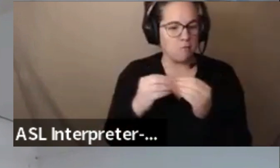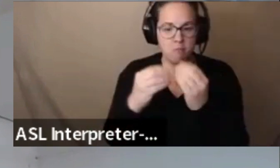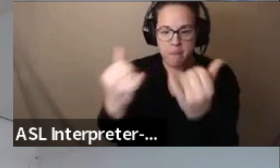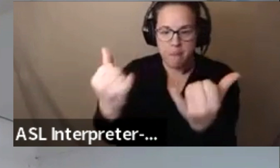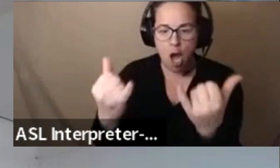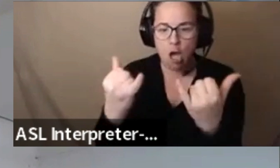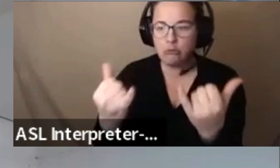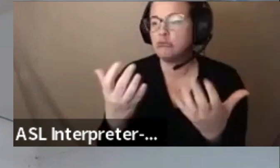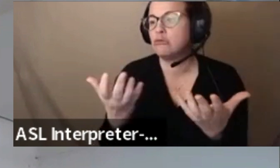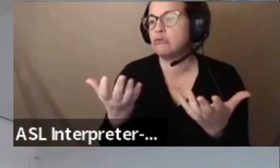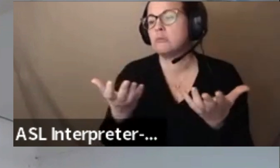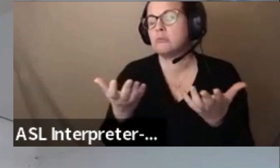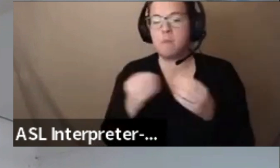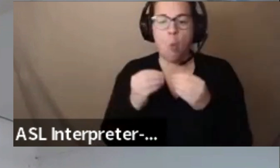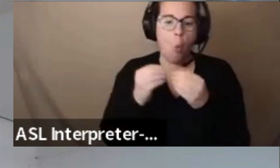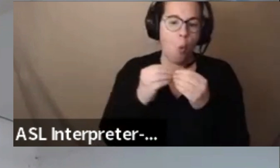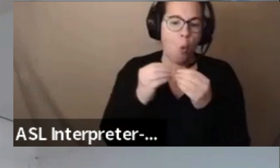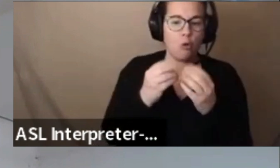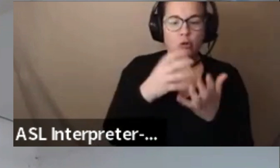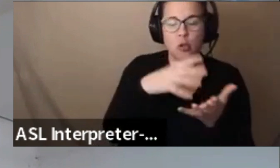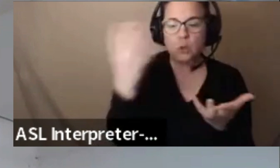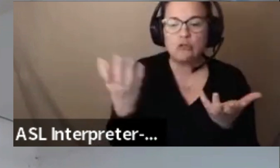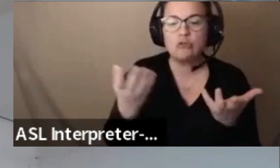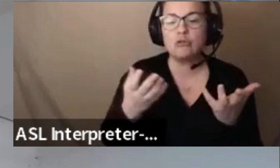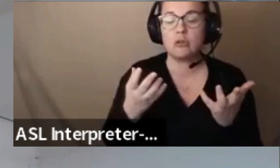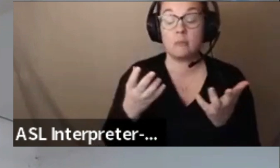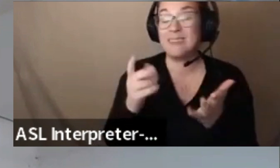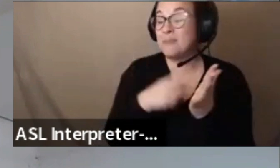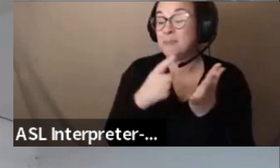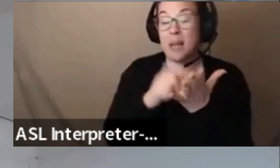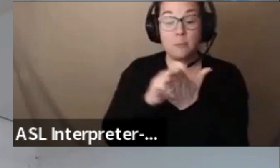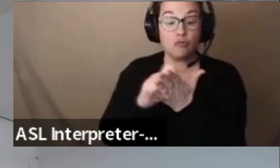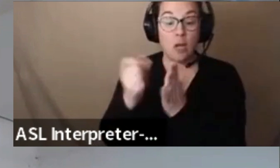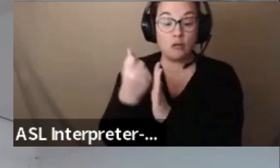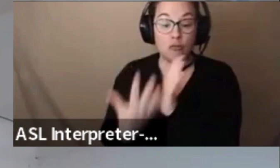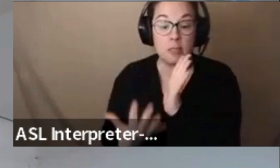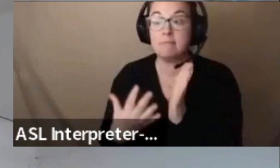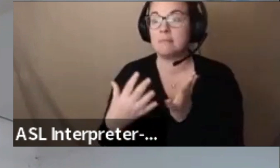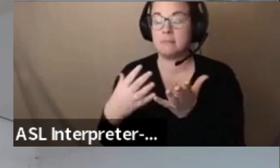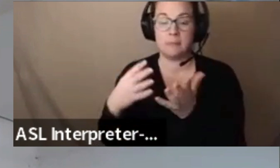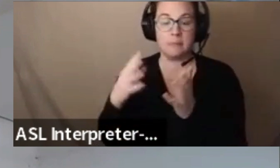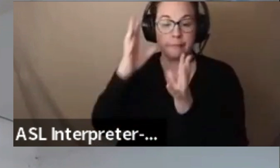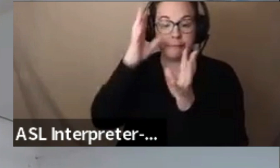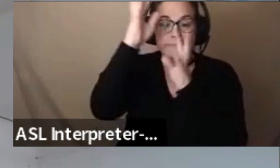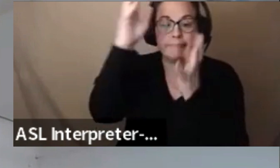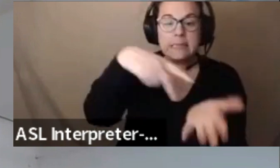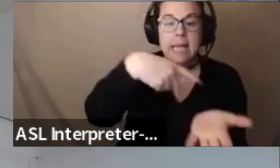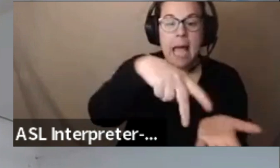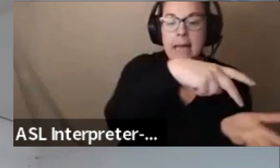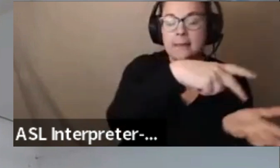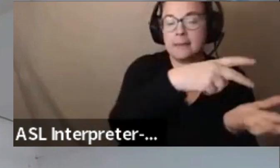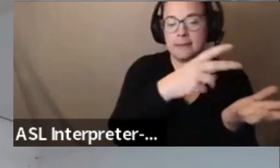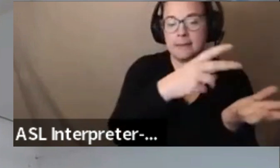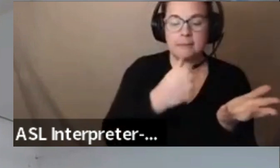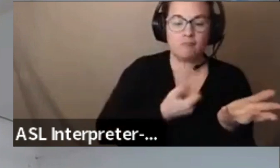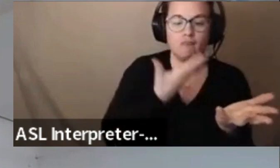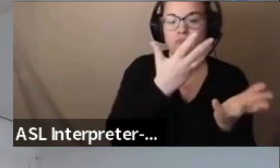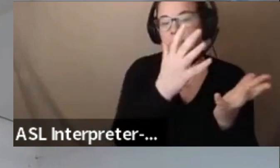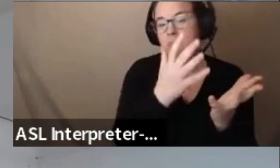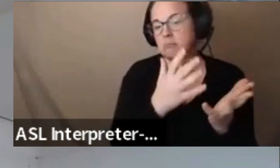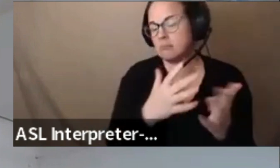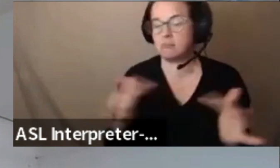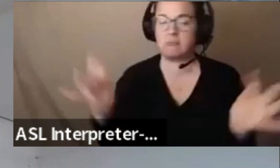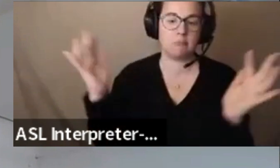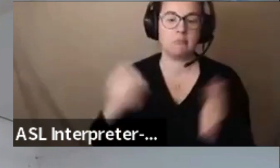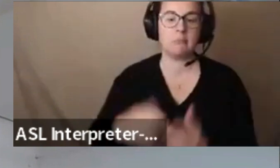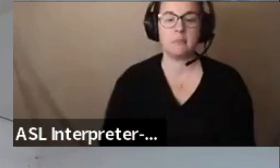production. They're actually, I think in many cases, writing their own script or dance pieces, or you get the idea. You know,